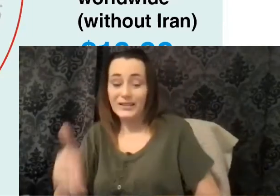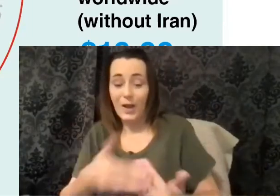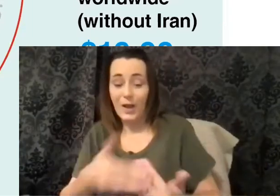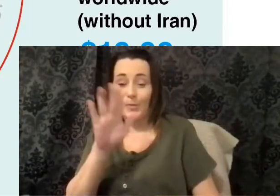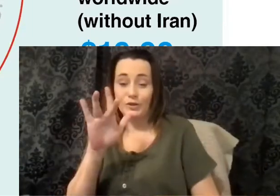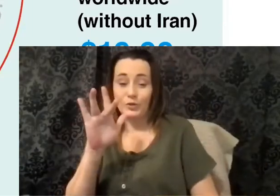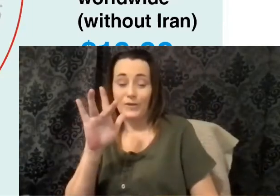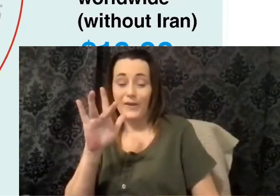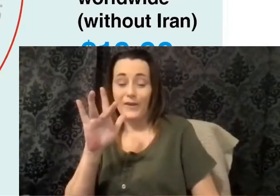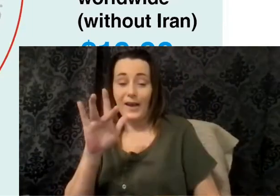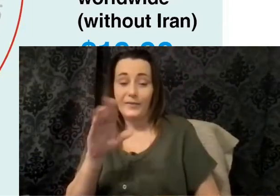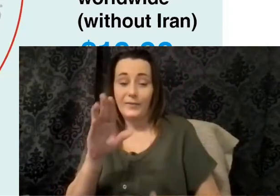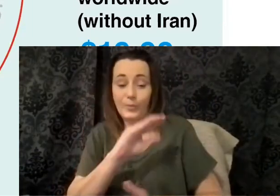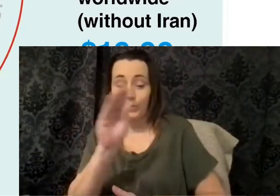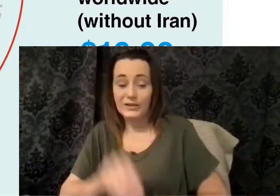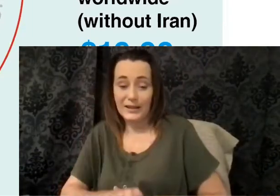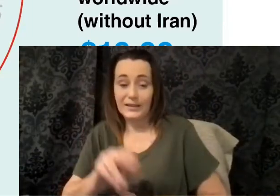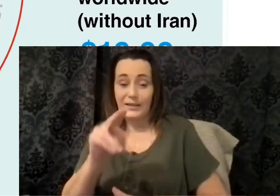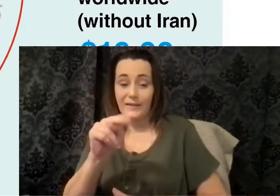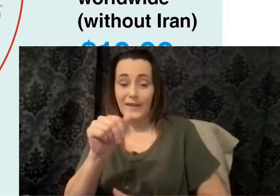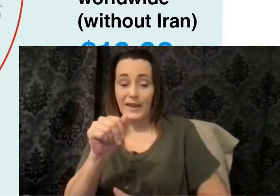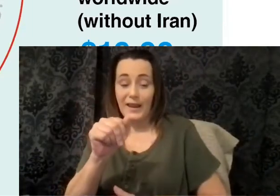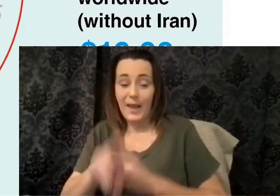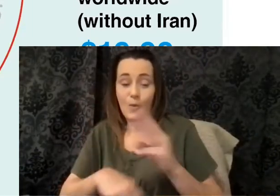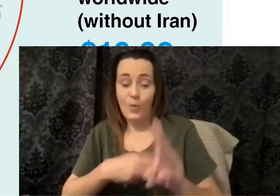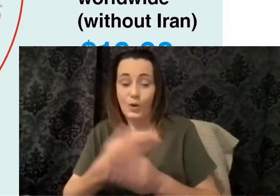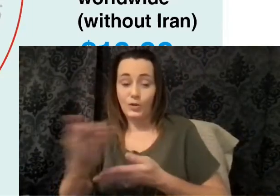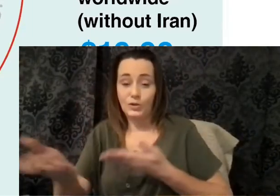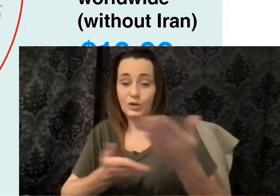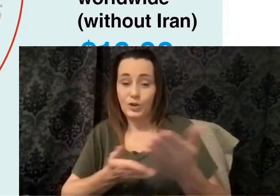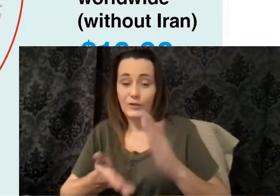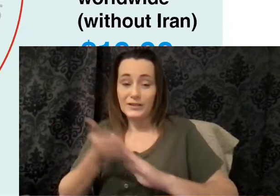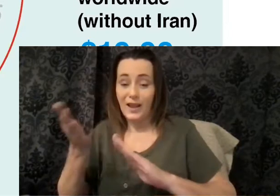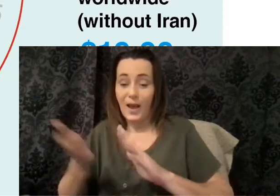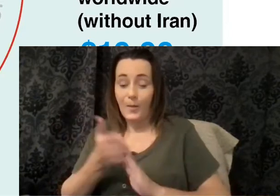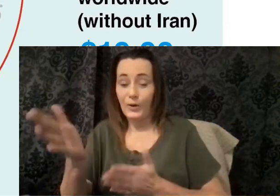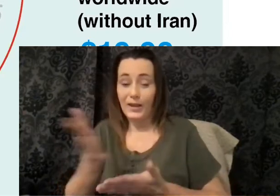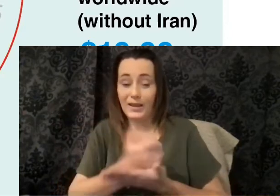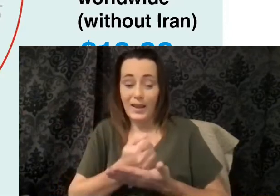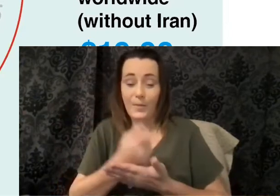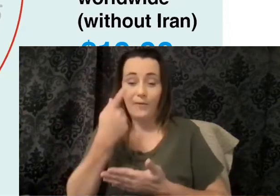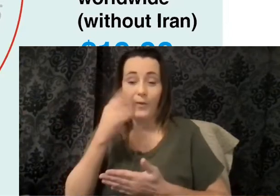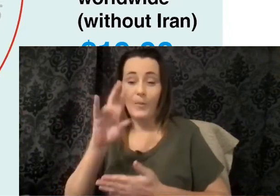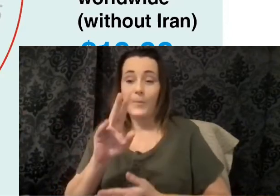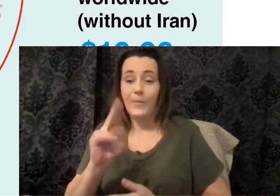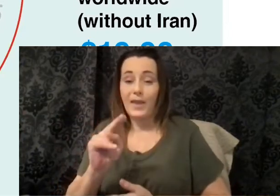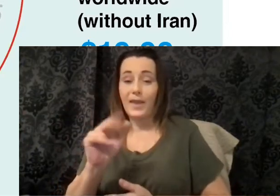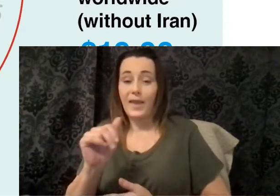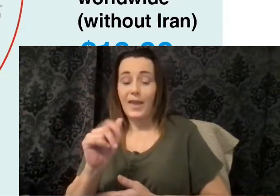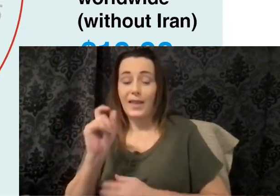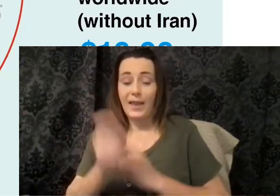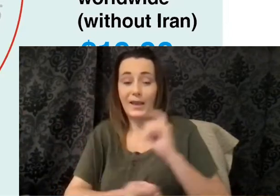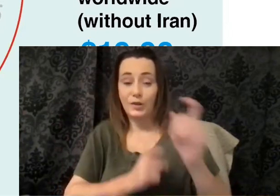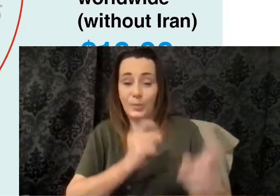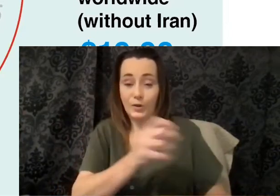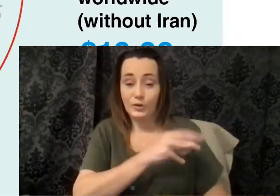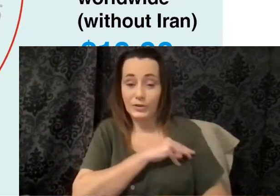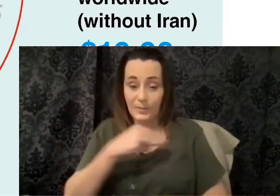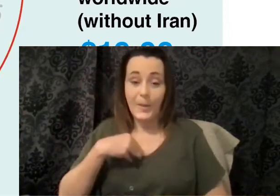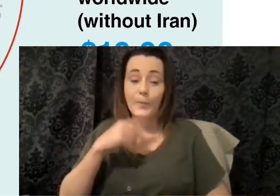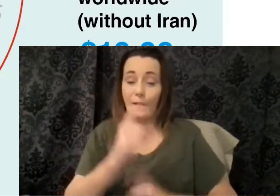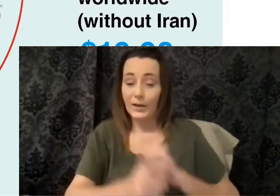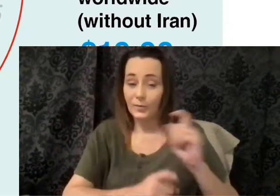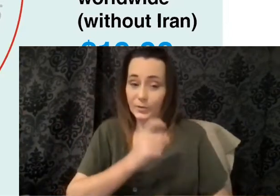Services operating income will come from fellowship contributions. So the amount listed in the budget